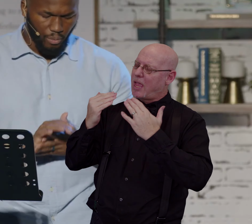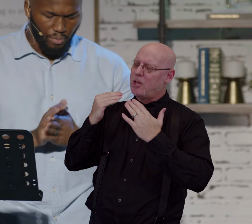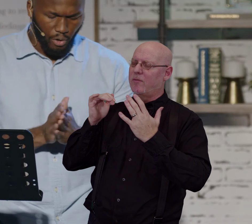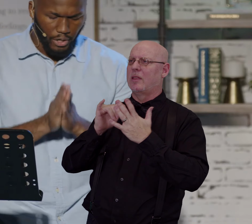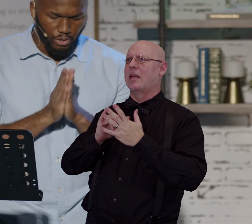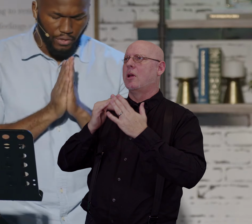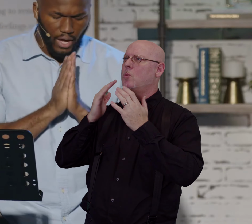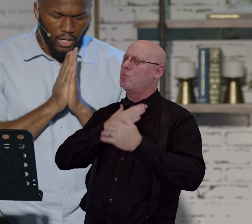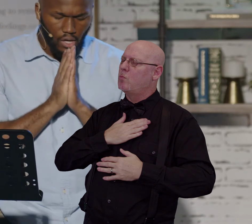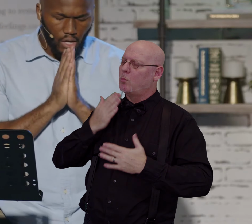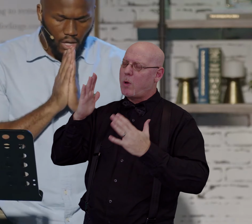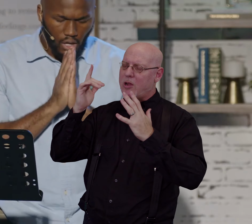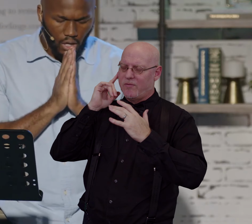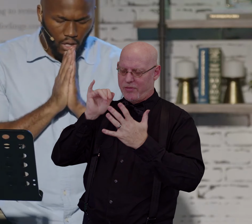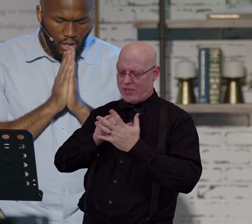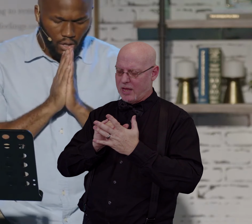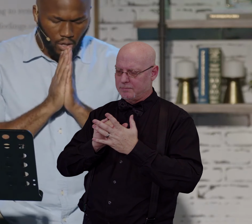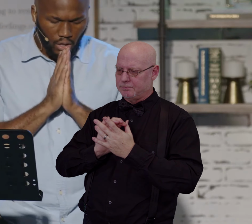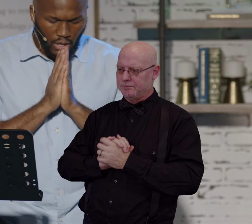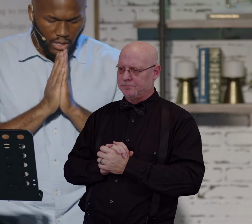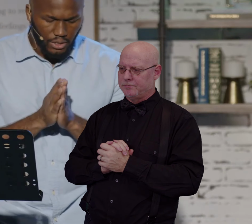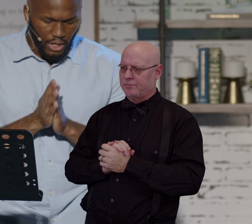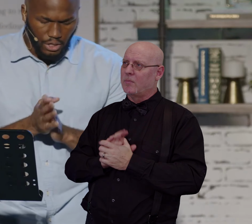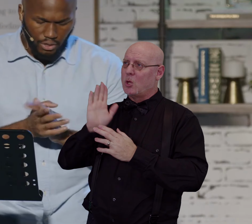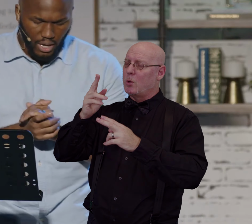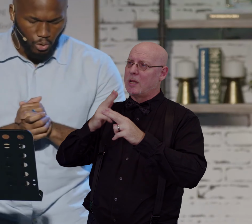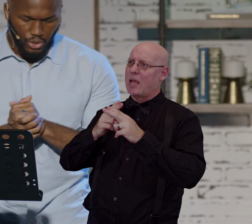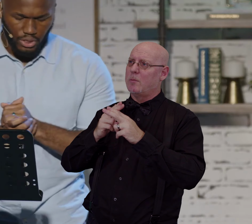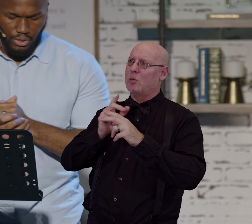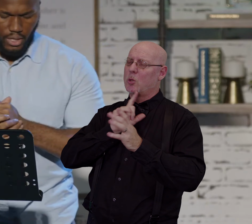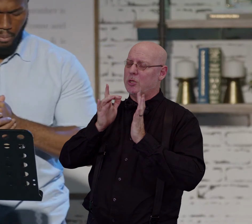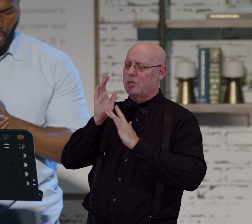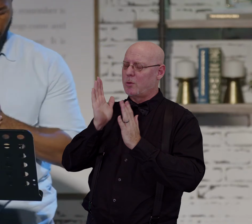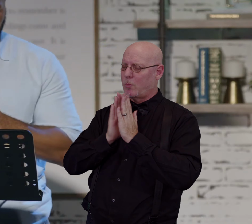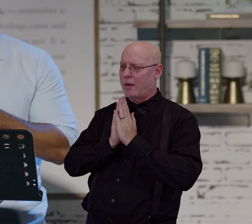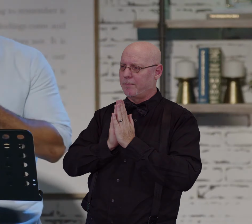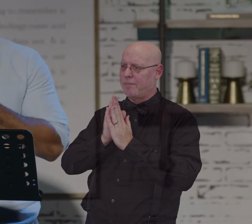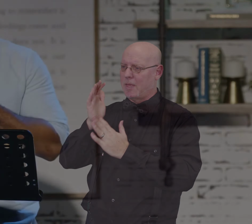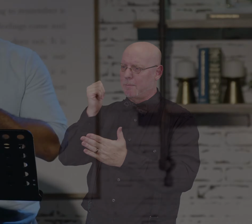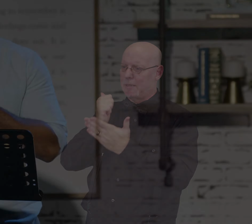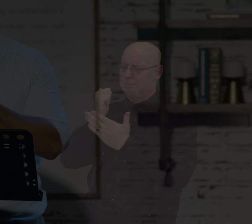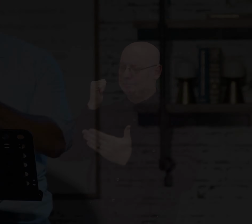you for that. We praise you for that. And it is in your name, Lord Jesus, that I pray. Amen.